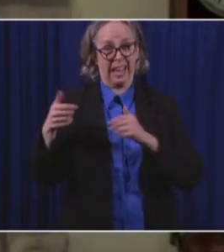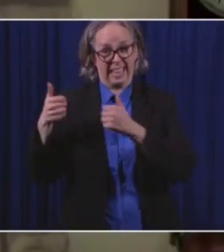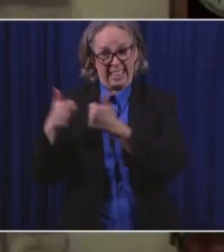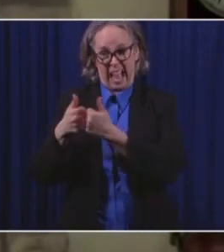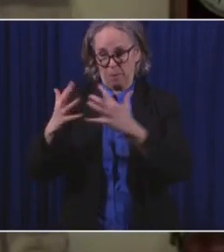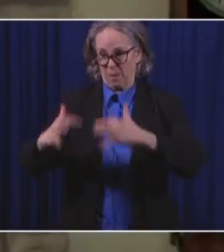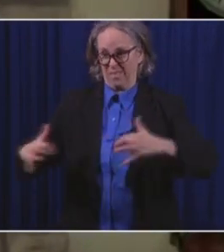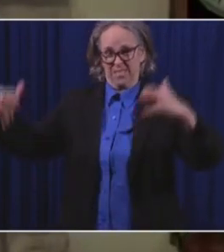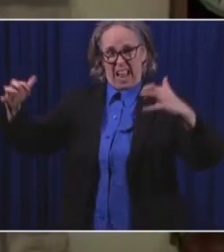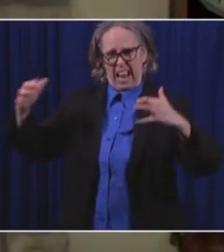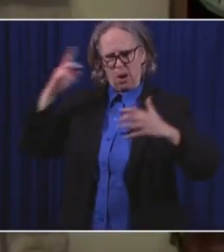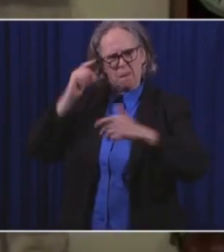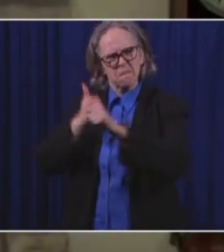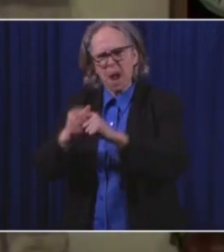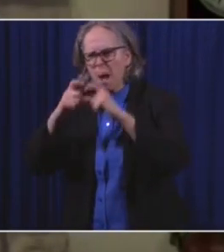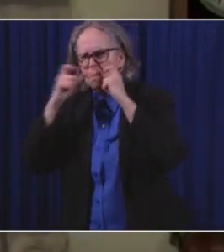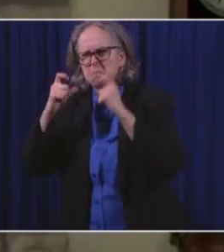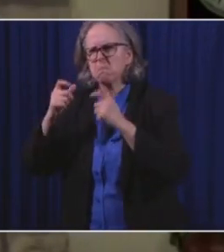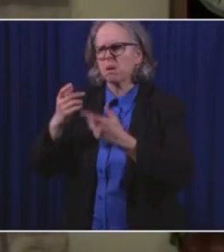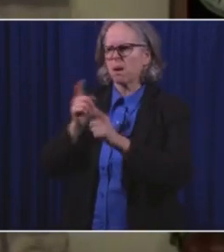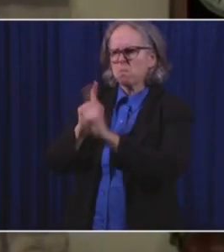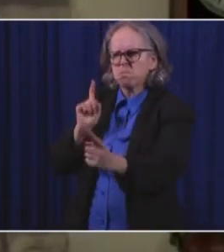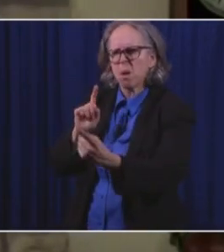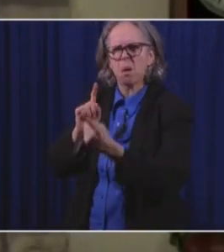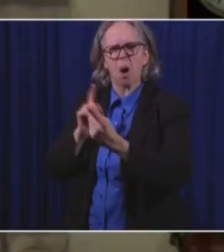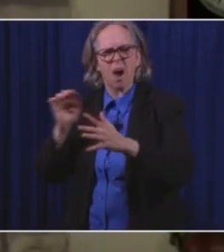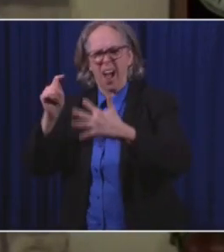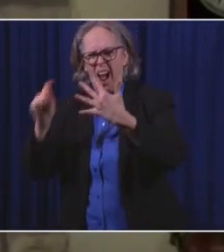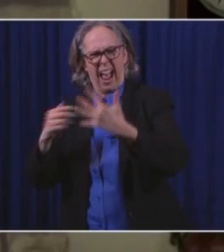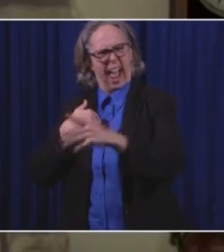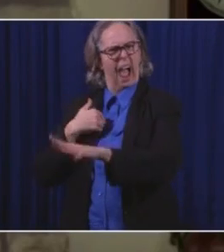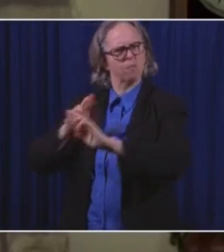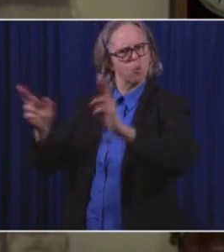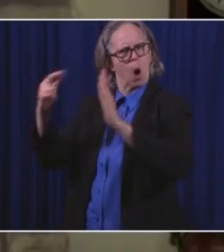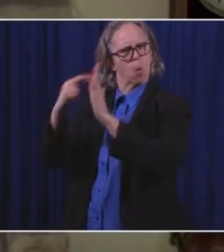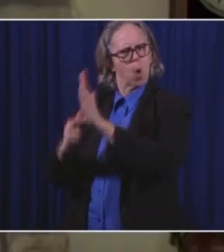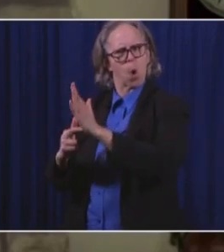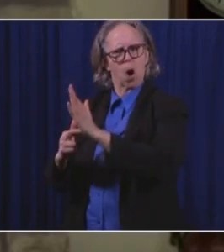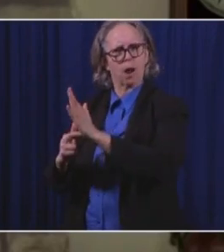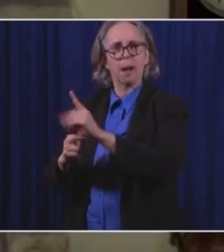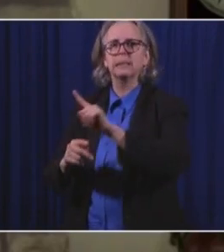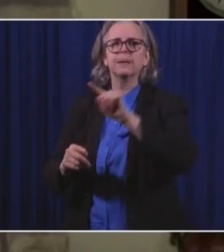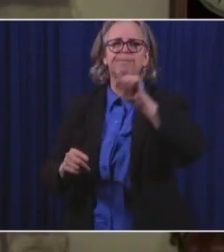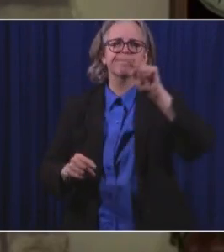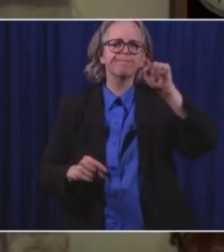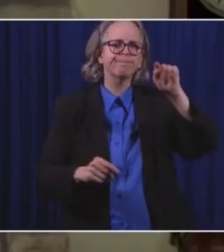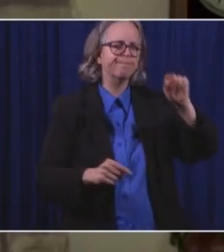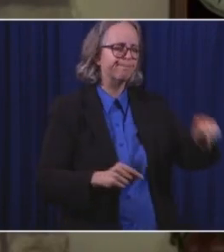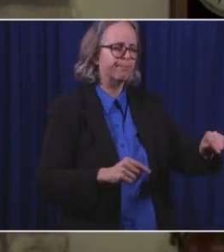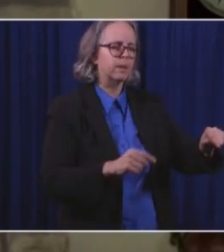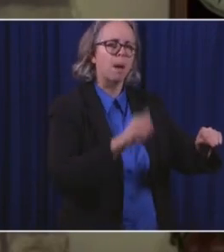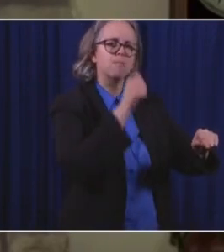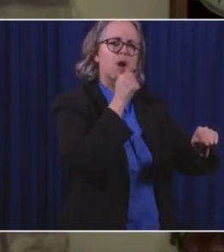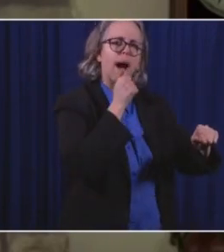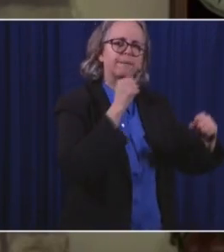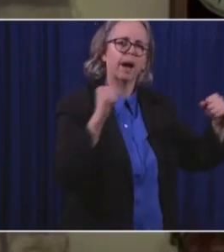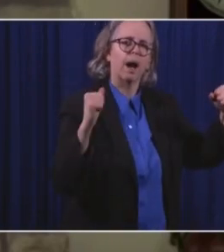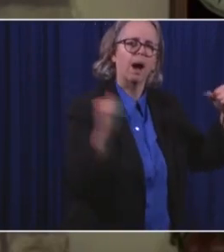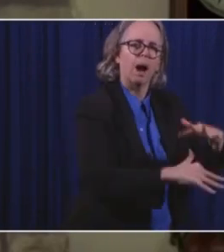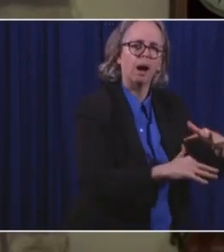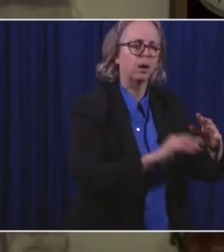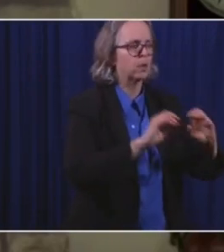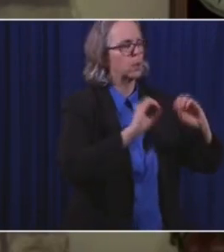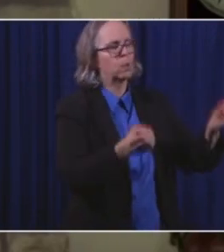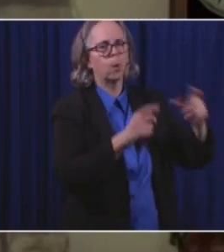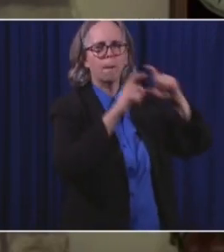safety protocols, but from other fans not attending the game in person who may have that urge to gather with friends to watch these